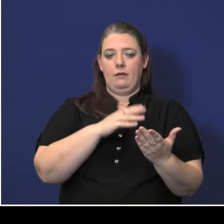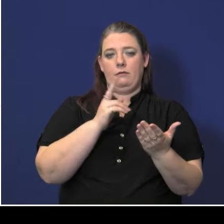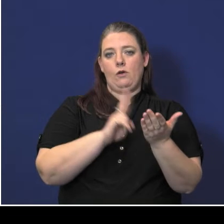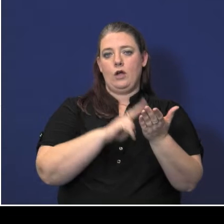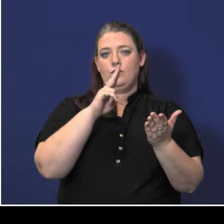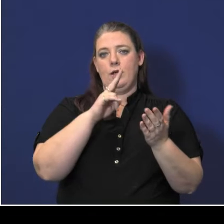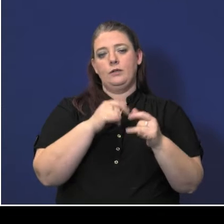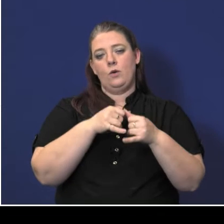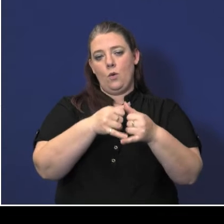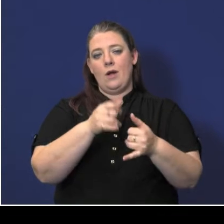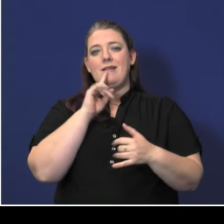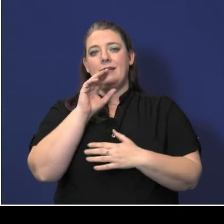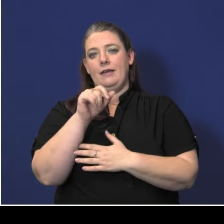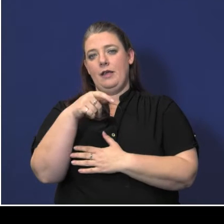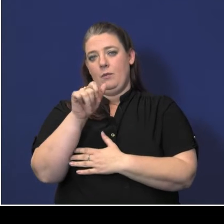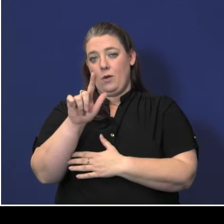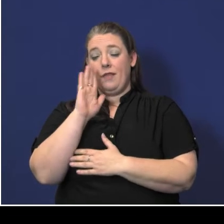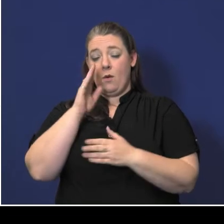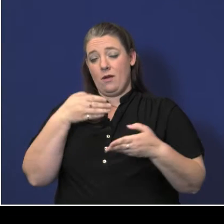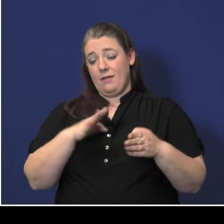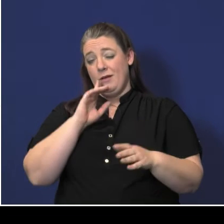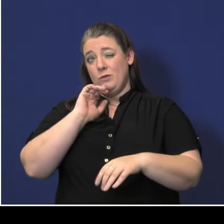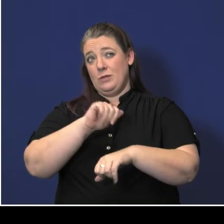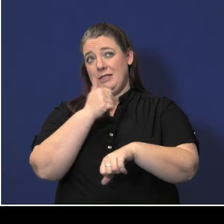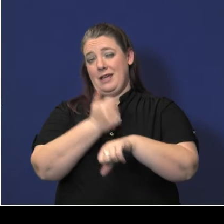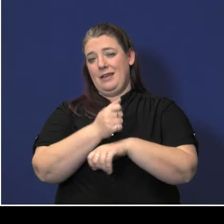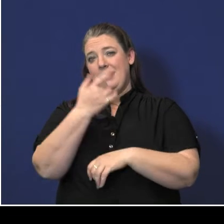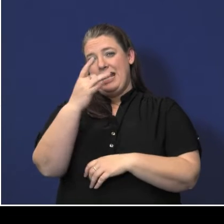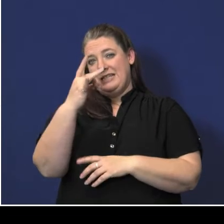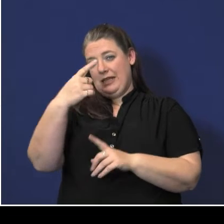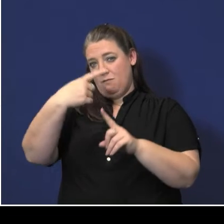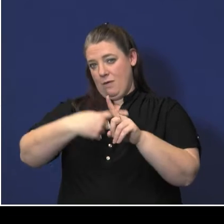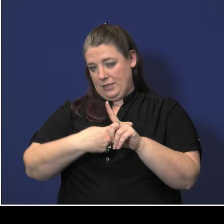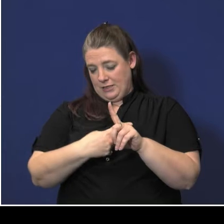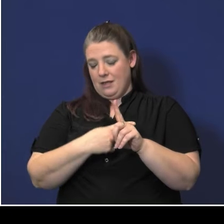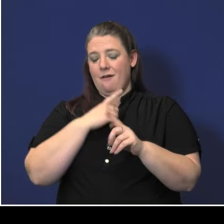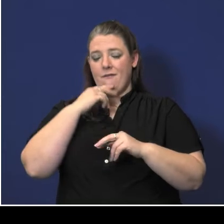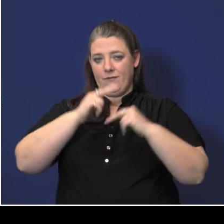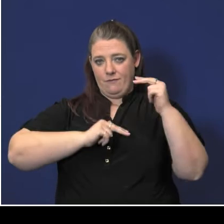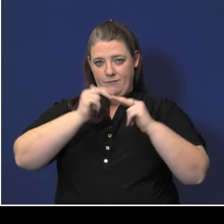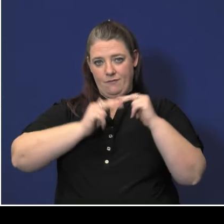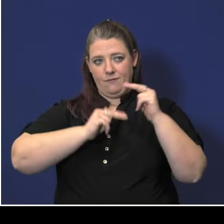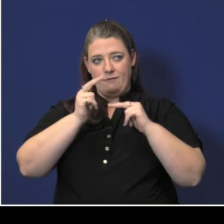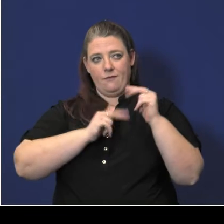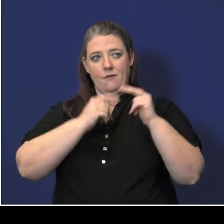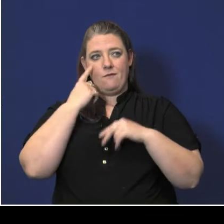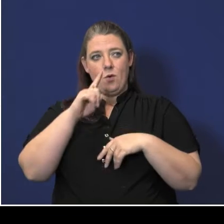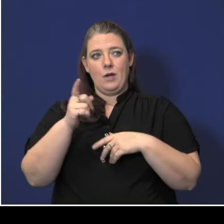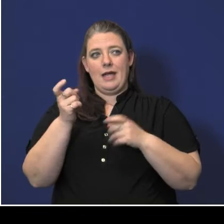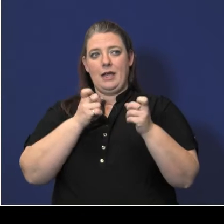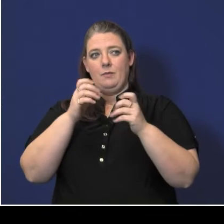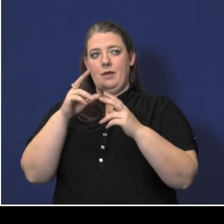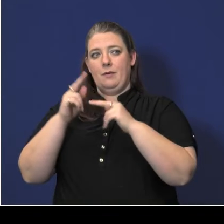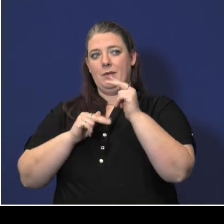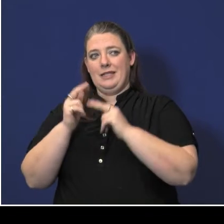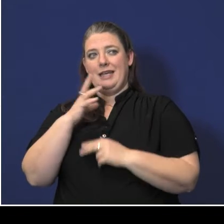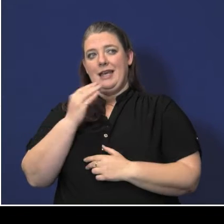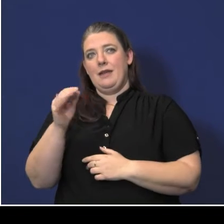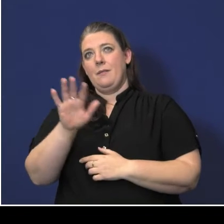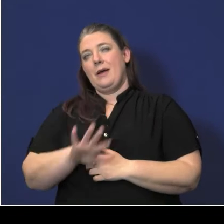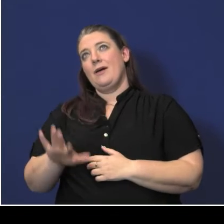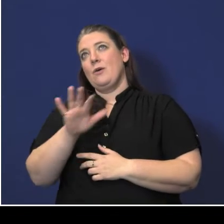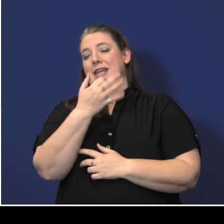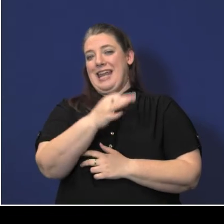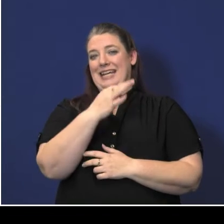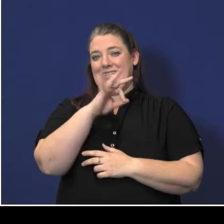in April. That would allow us to set 18 months of construction time for the administration building and about 19 months